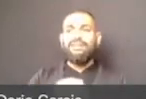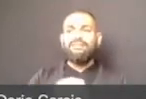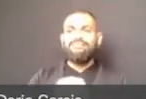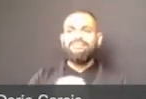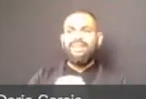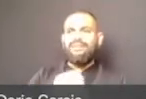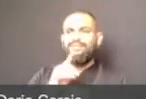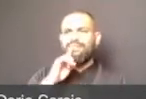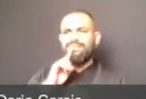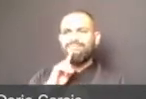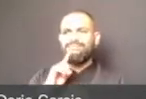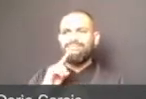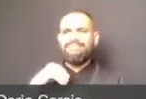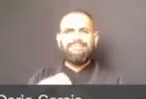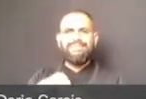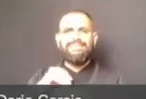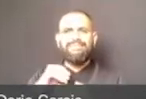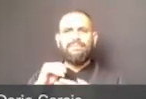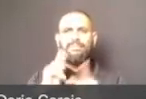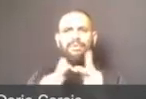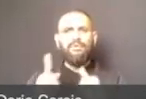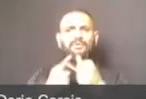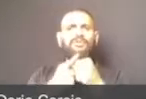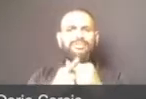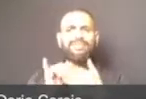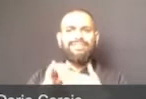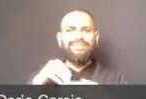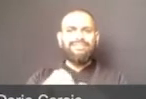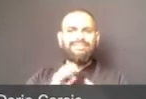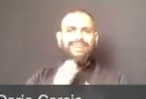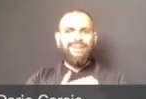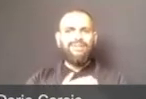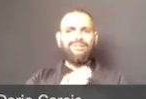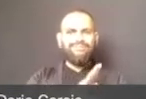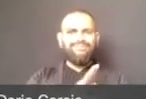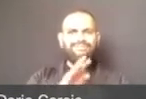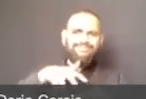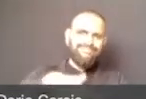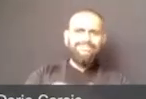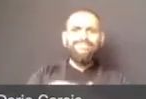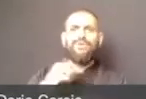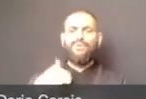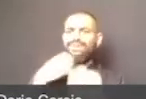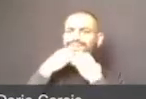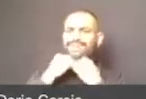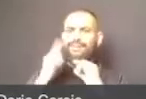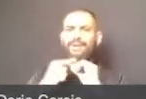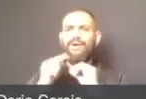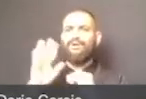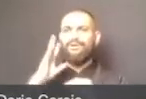our DNA, thanks to our CEO and our president, CEO Paul Gold Williams, we care about the hardships that